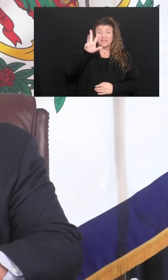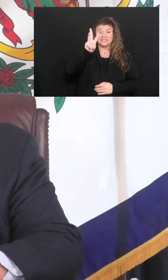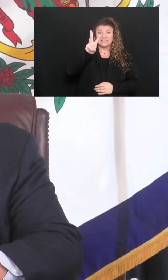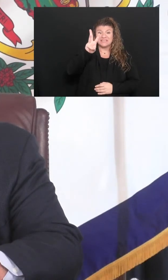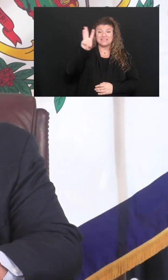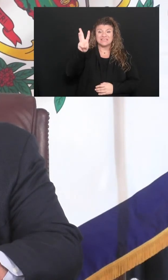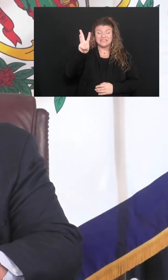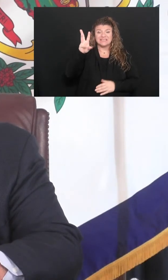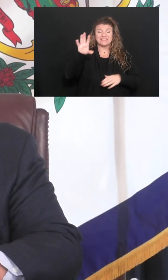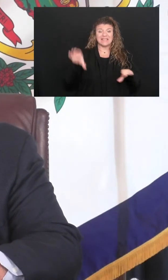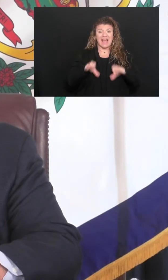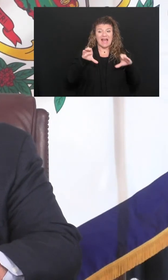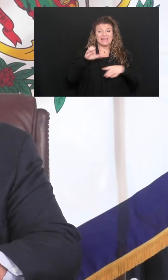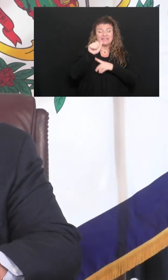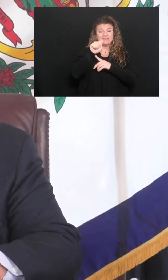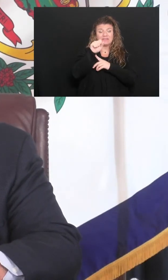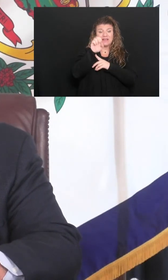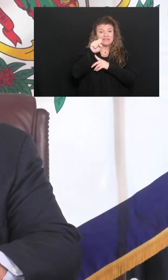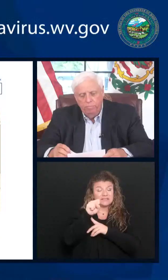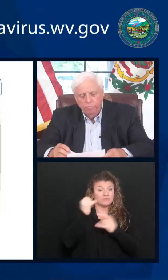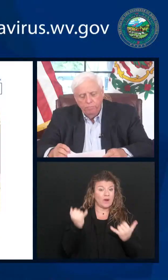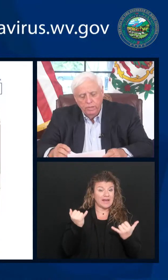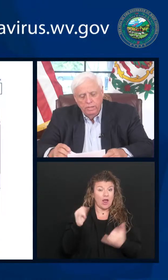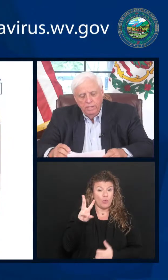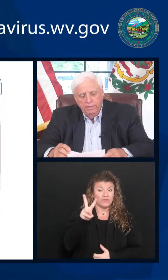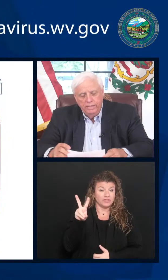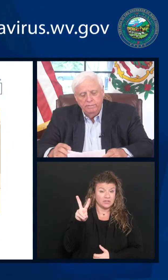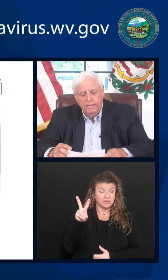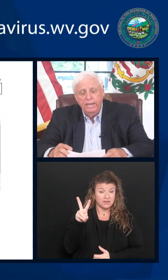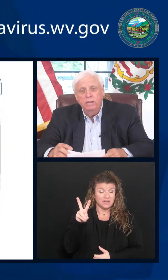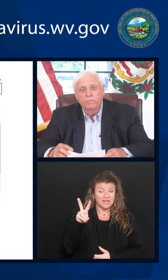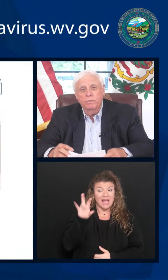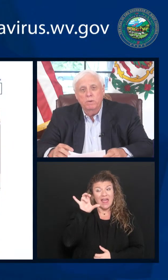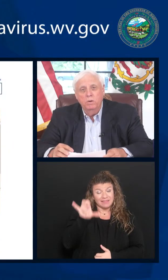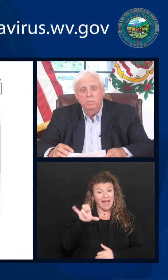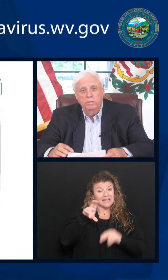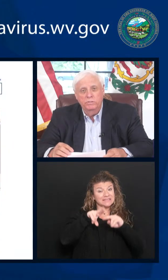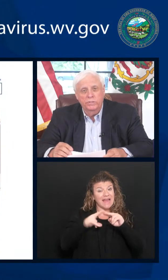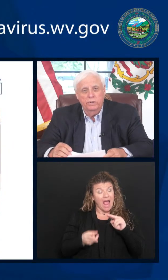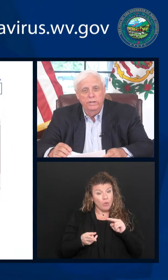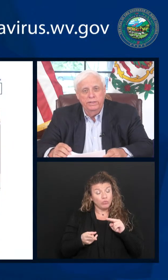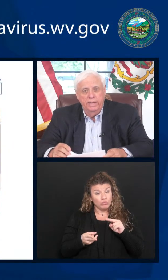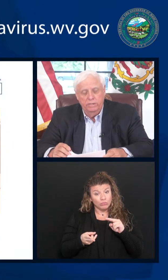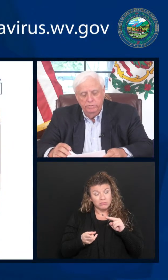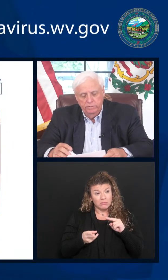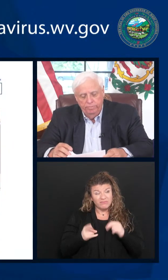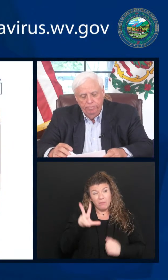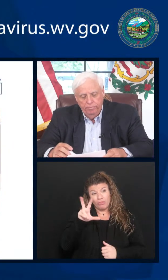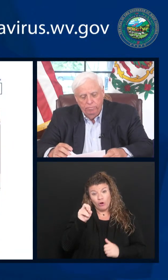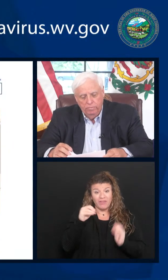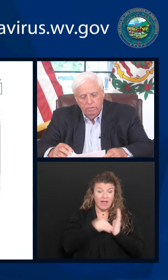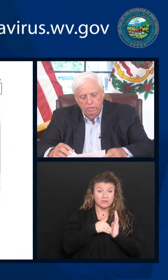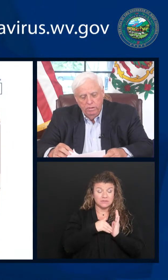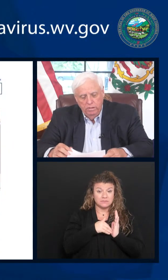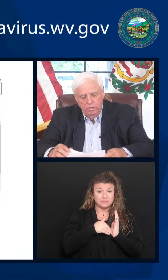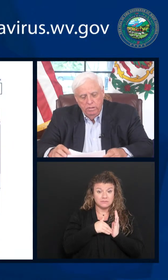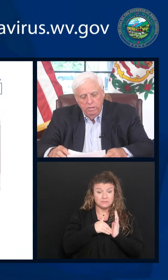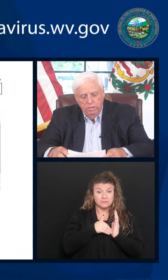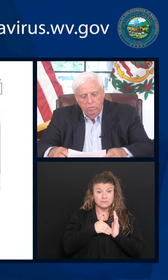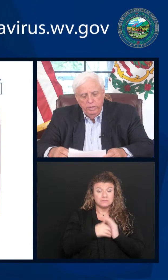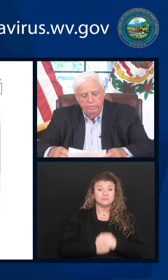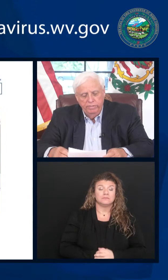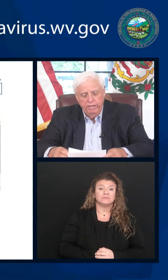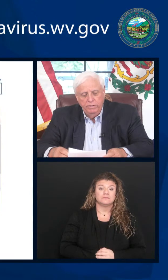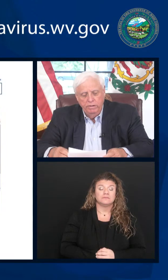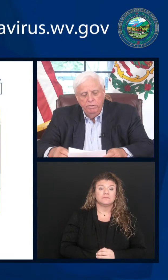7,366 active cases in West Virginia right now. That's down from almost 30,000.